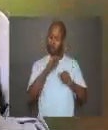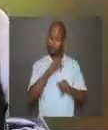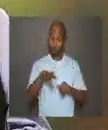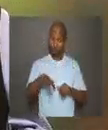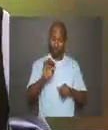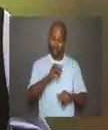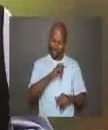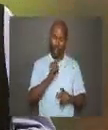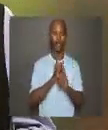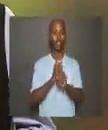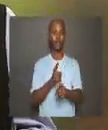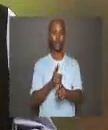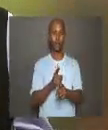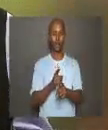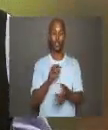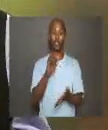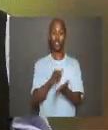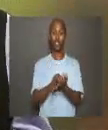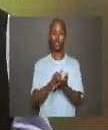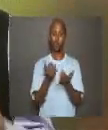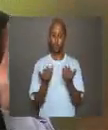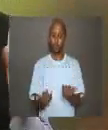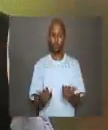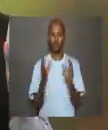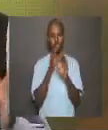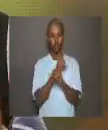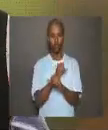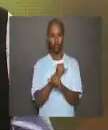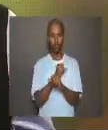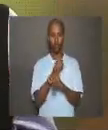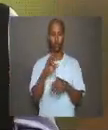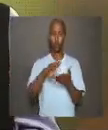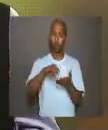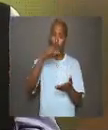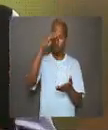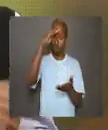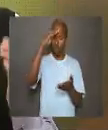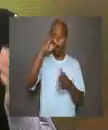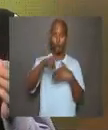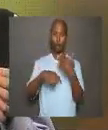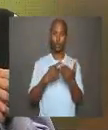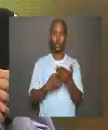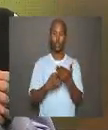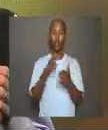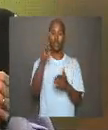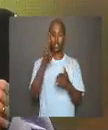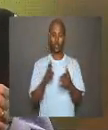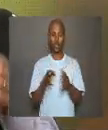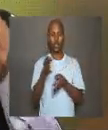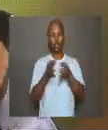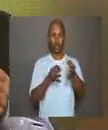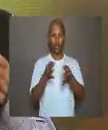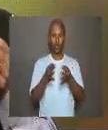I hope you found the same answers, students. That is all for today. We have learned